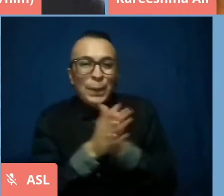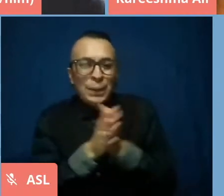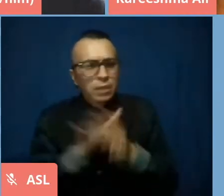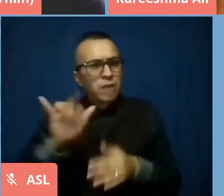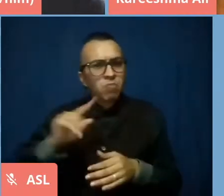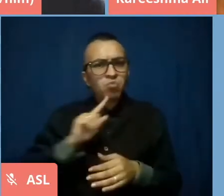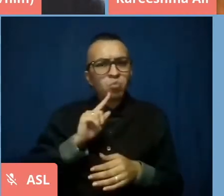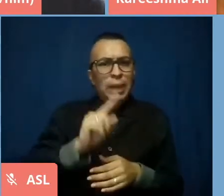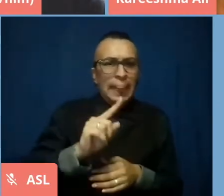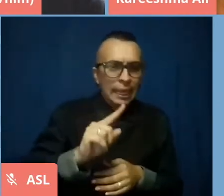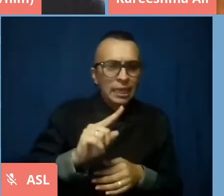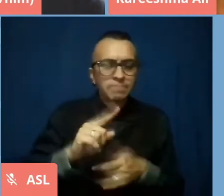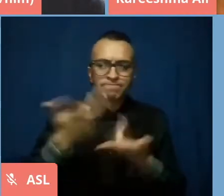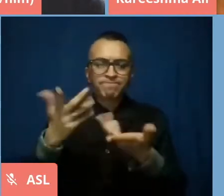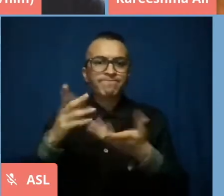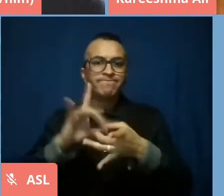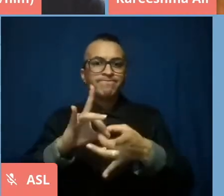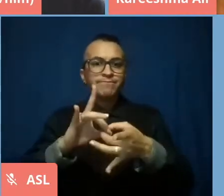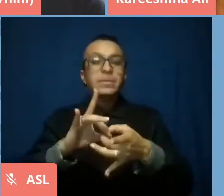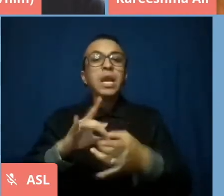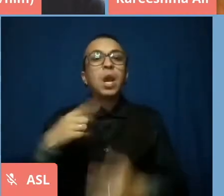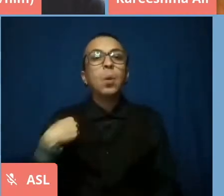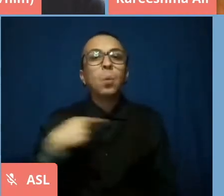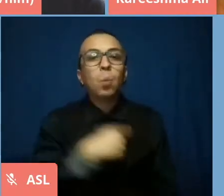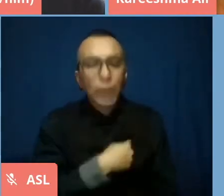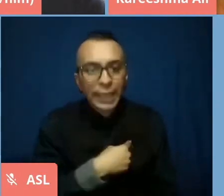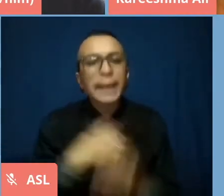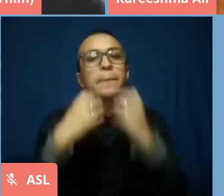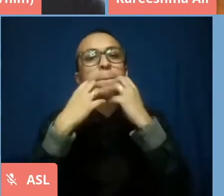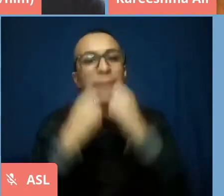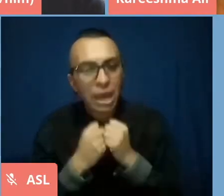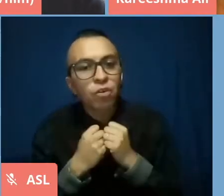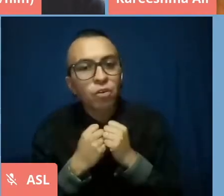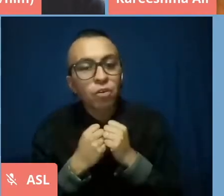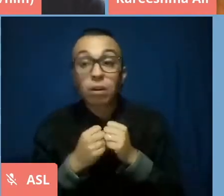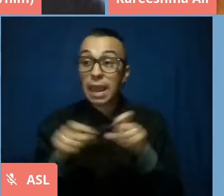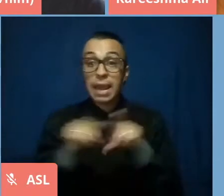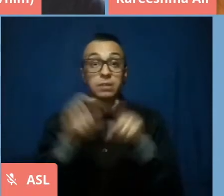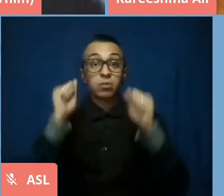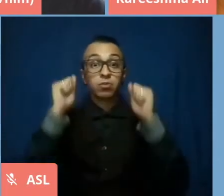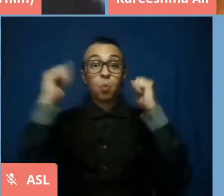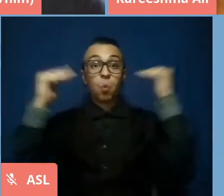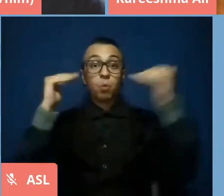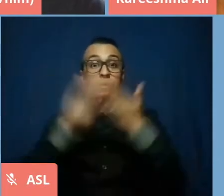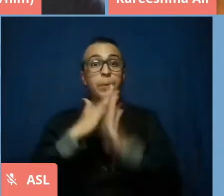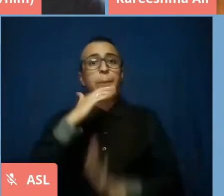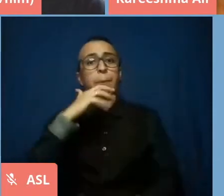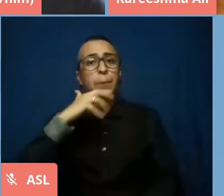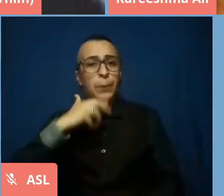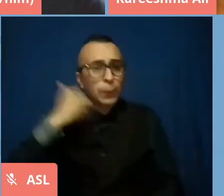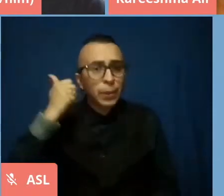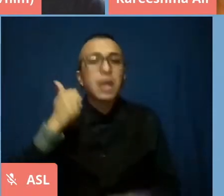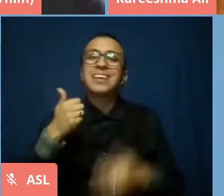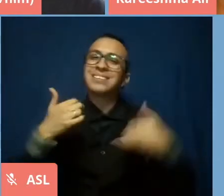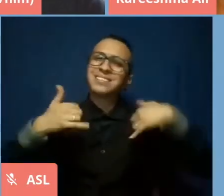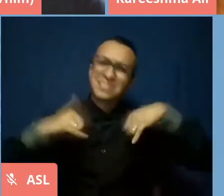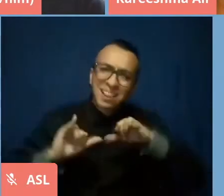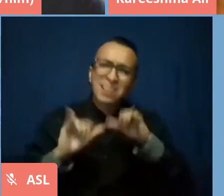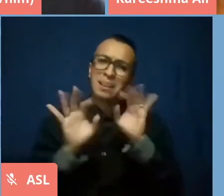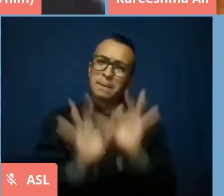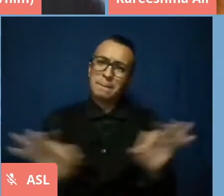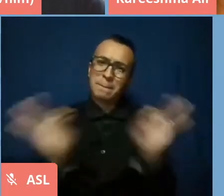fact that we matter. As aging adults, we still matter, and that we've